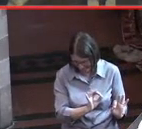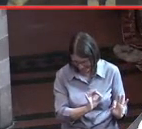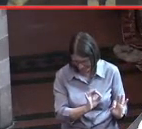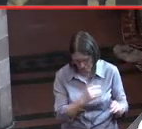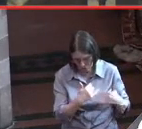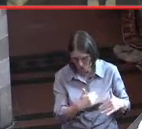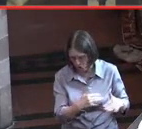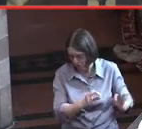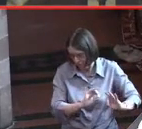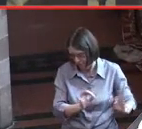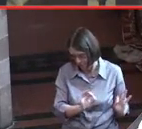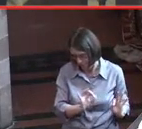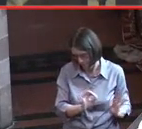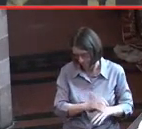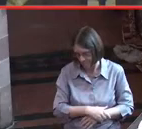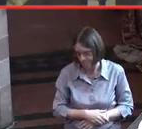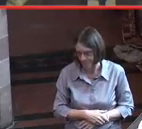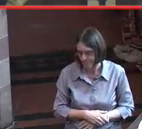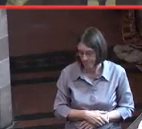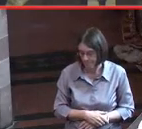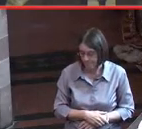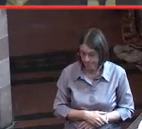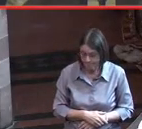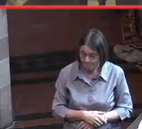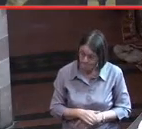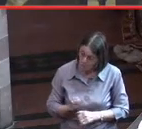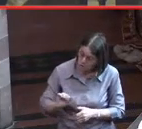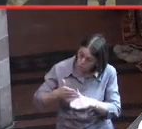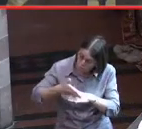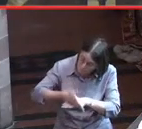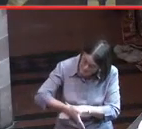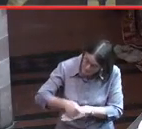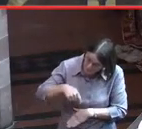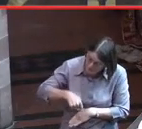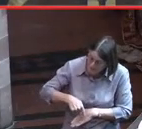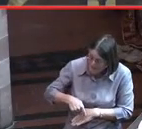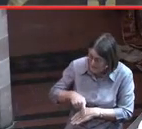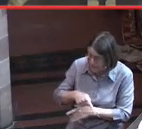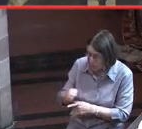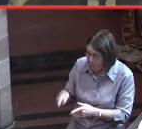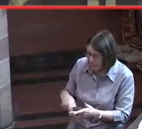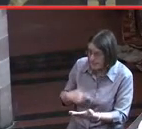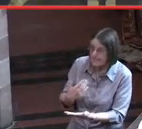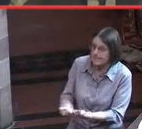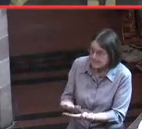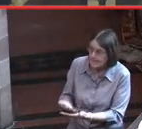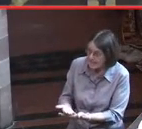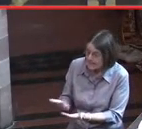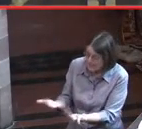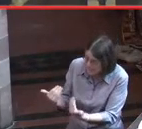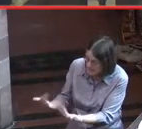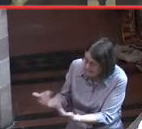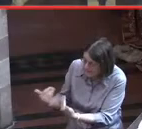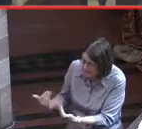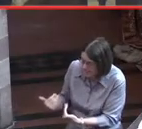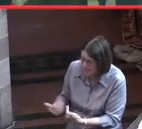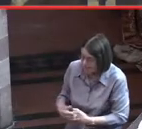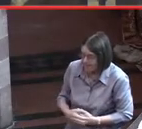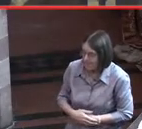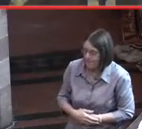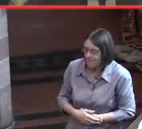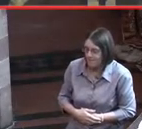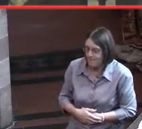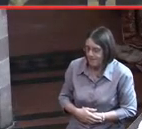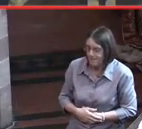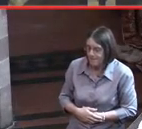This ministry will make great demands upon you and upon those close to you. Yet in all this, the